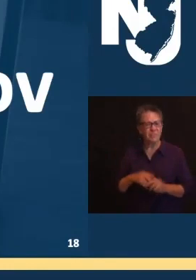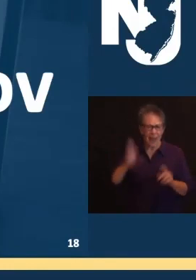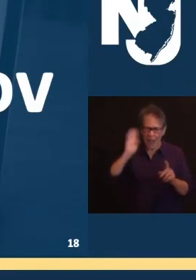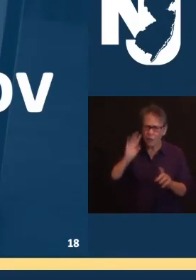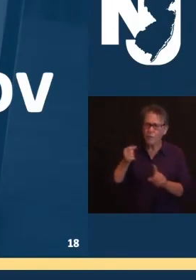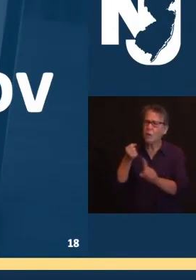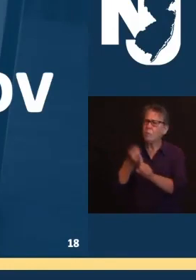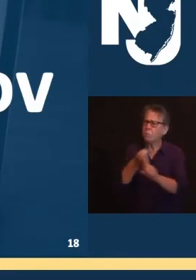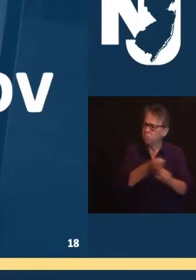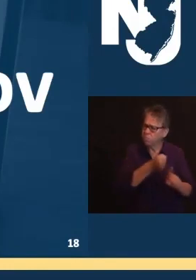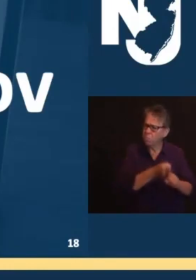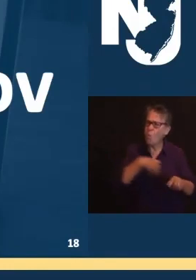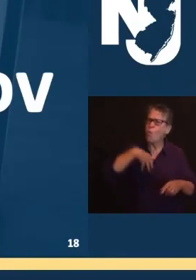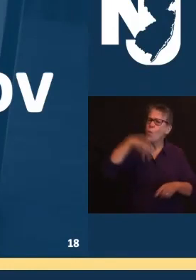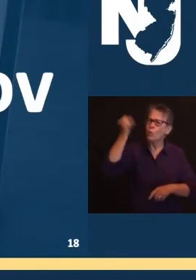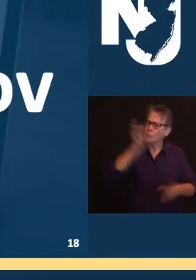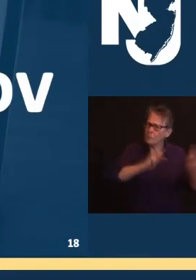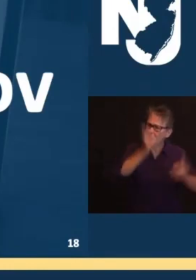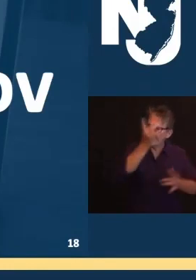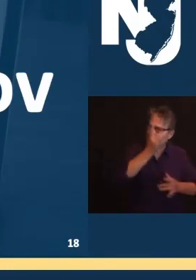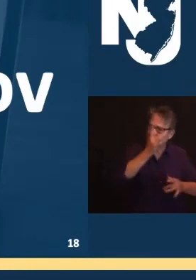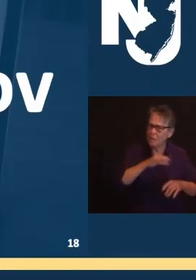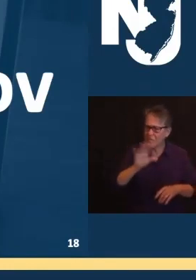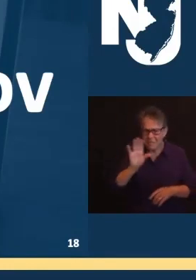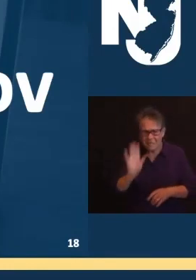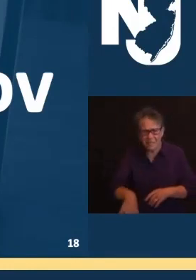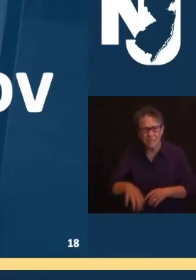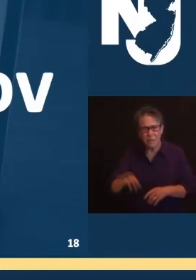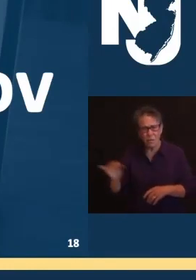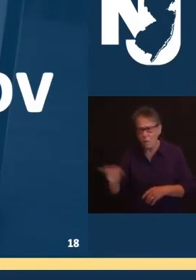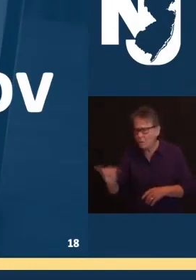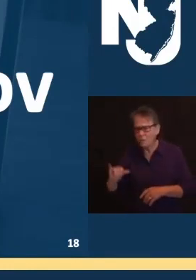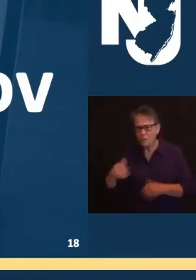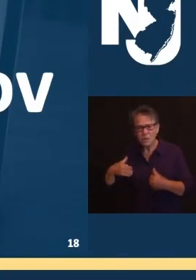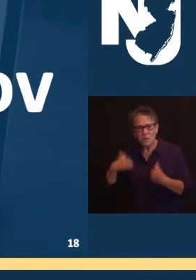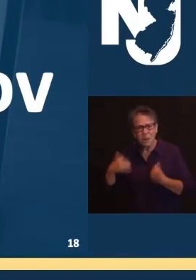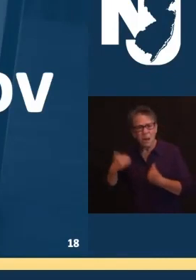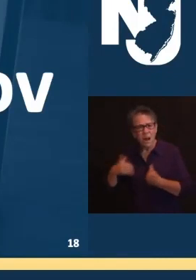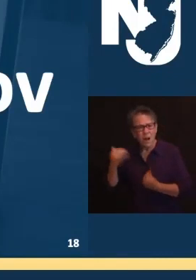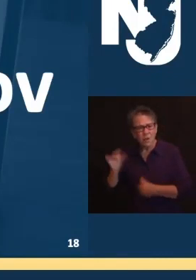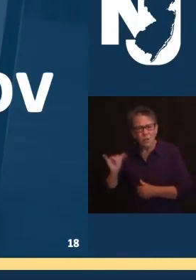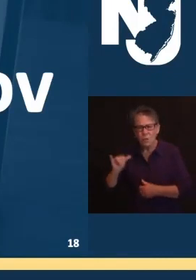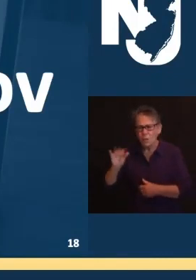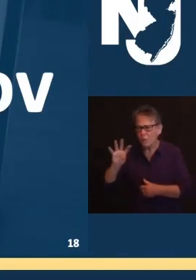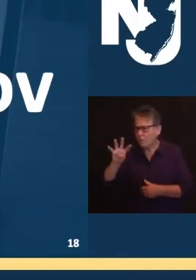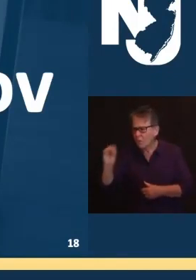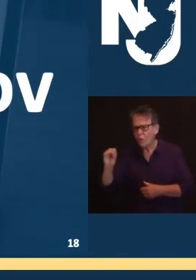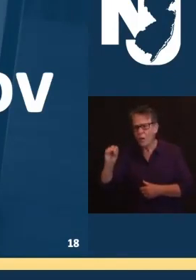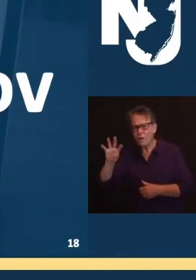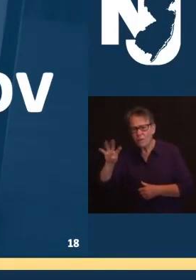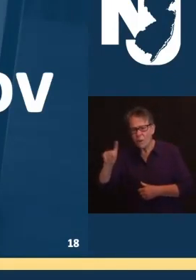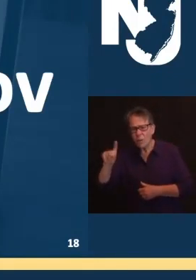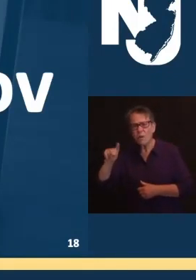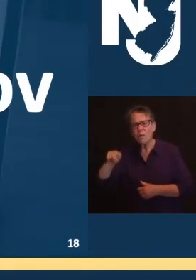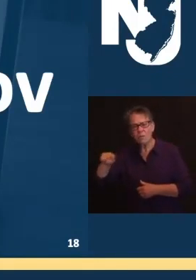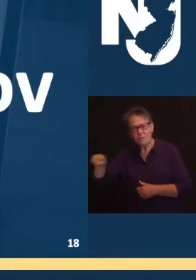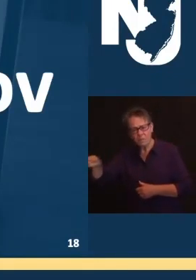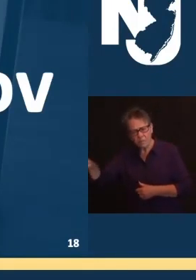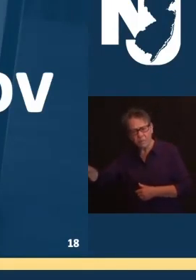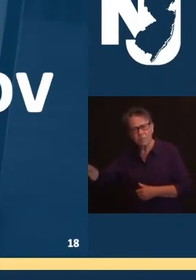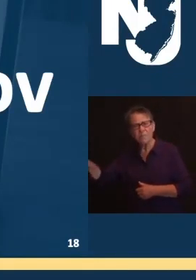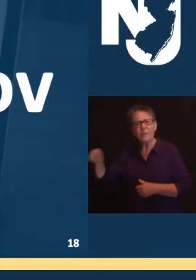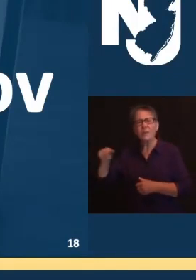us, with comorbidities more frequently, but it takes out younger folks as well. We can never take anything for